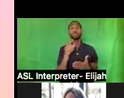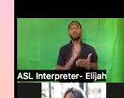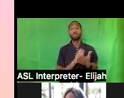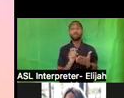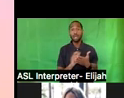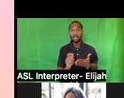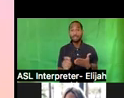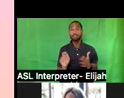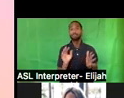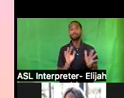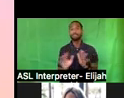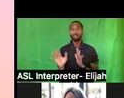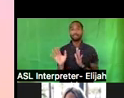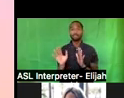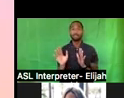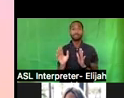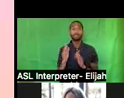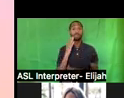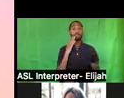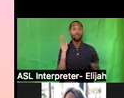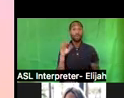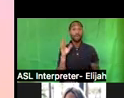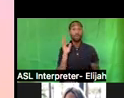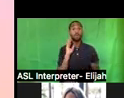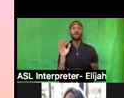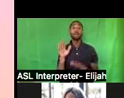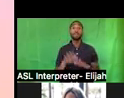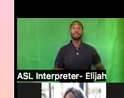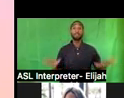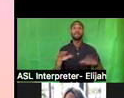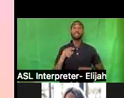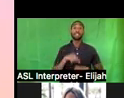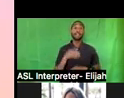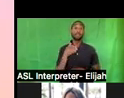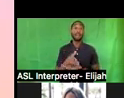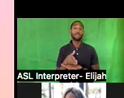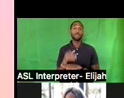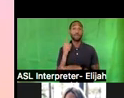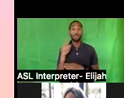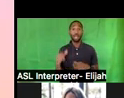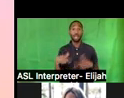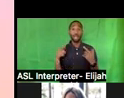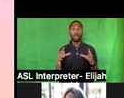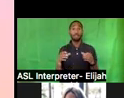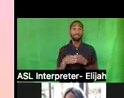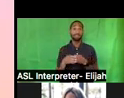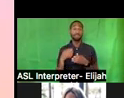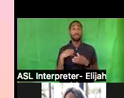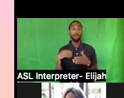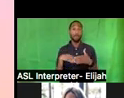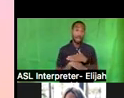slides, knowing that there's going to be space and time after tonight's live gathering for you to go back in